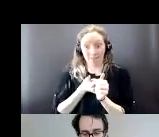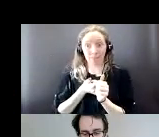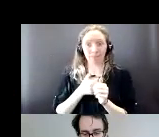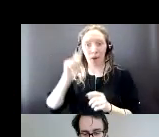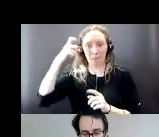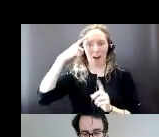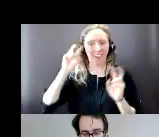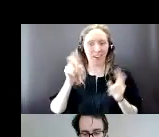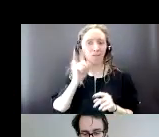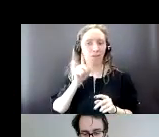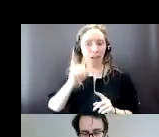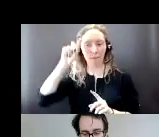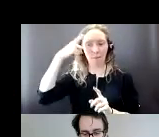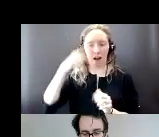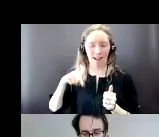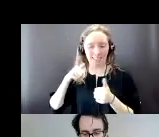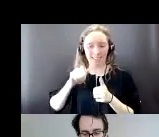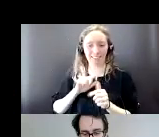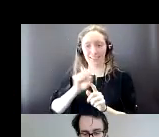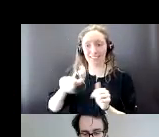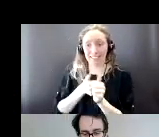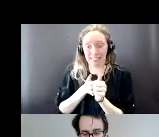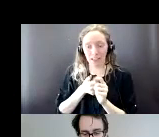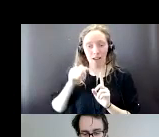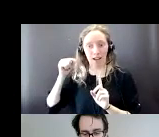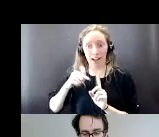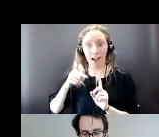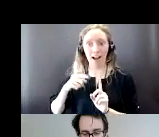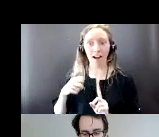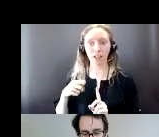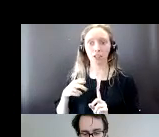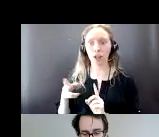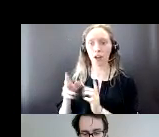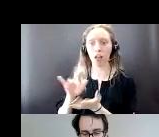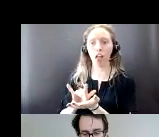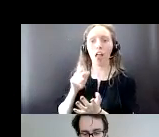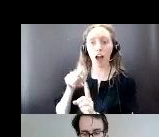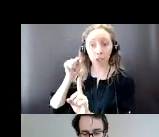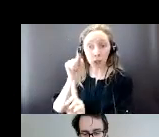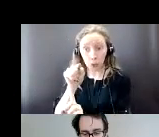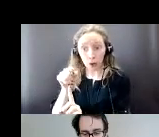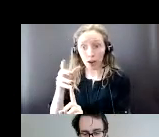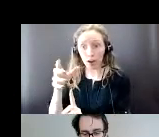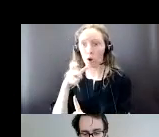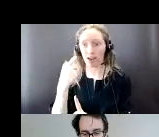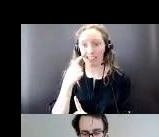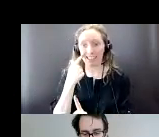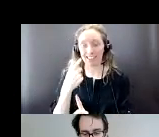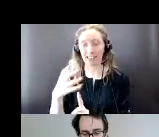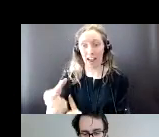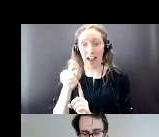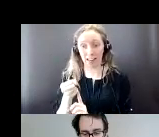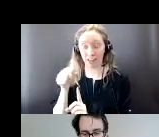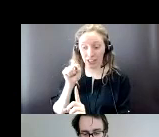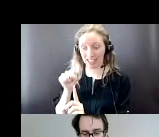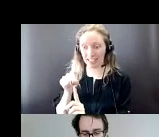be running some type of other scam in the background and then using you as a middle person to deposit those funds,